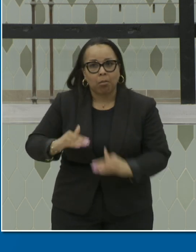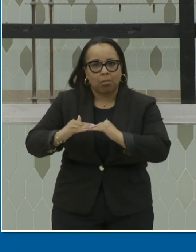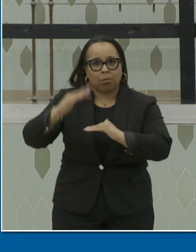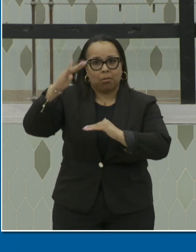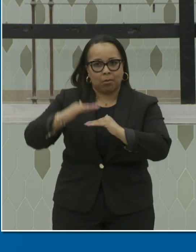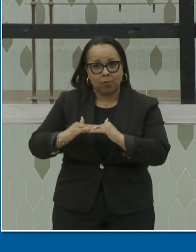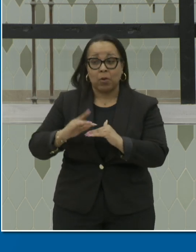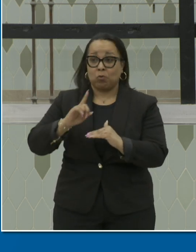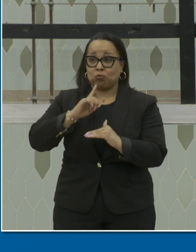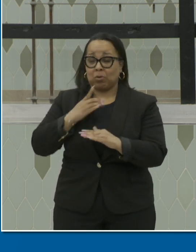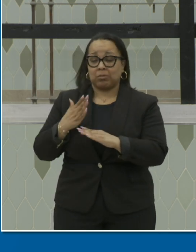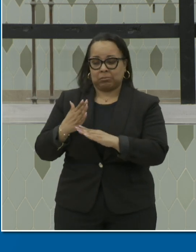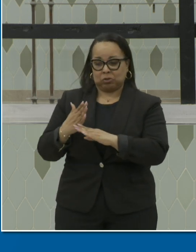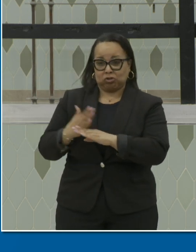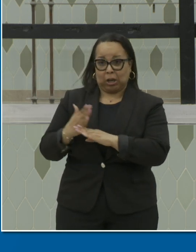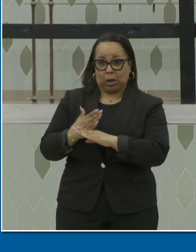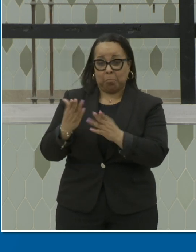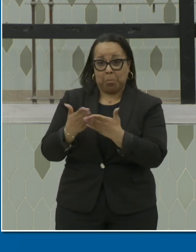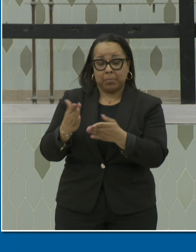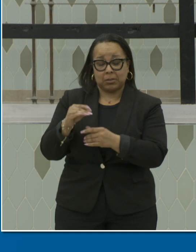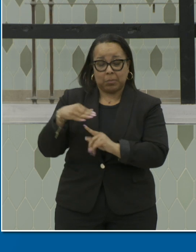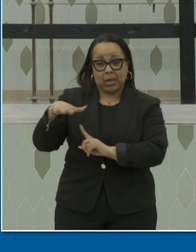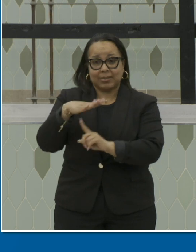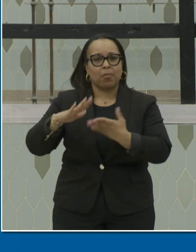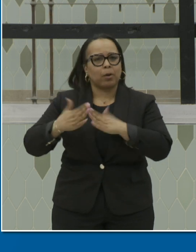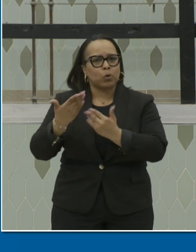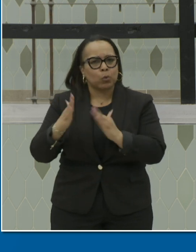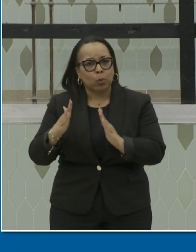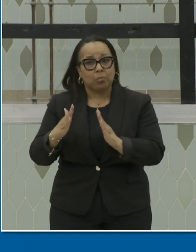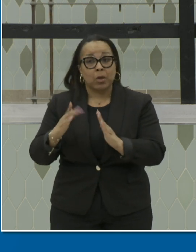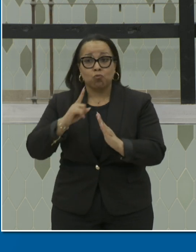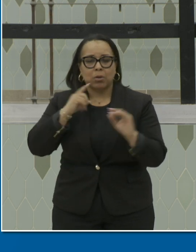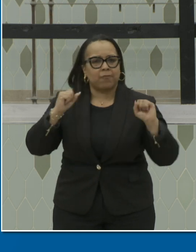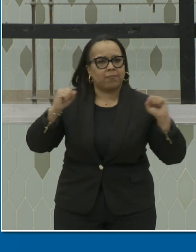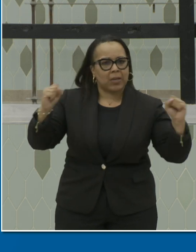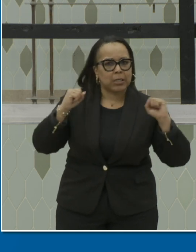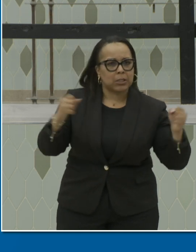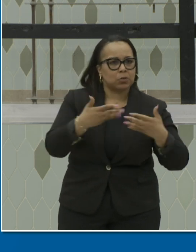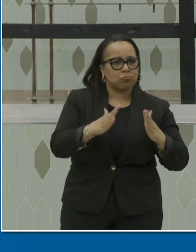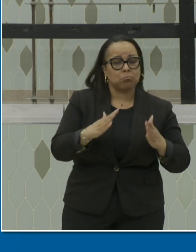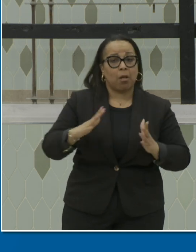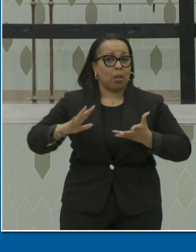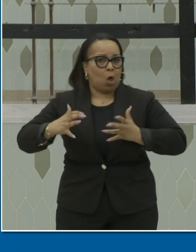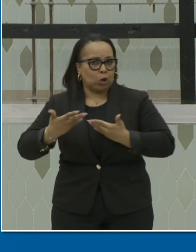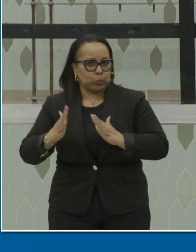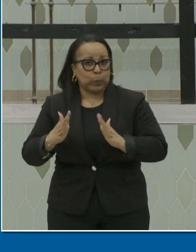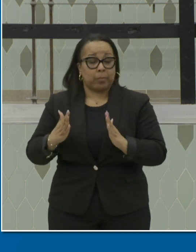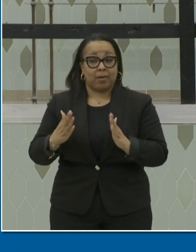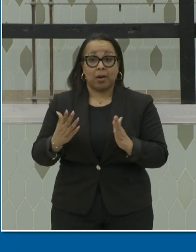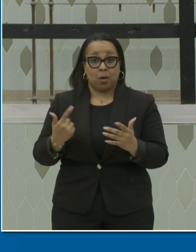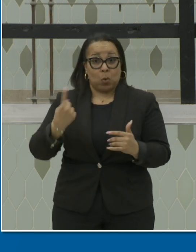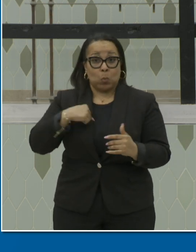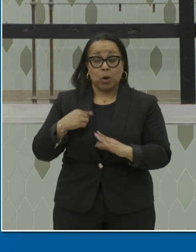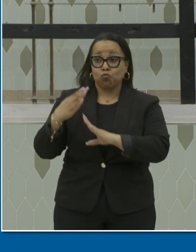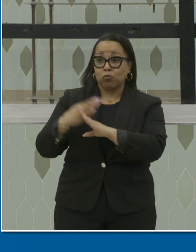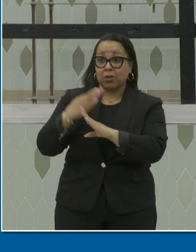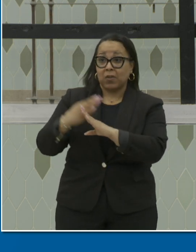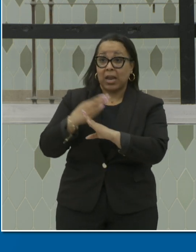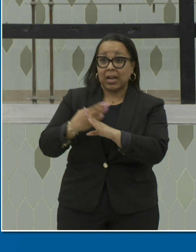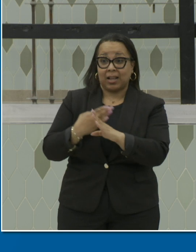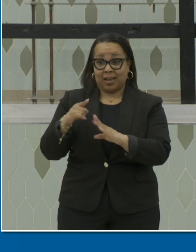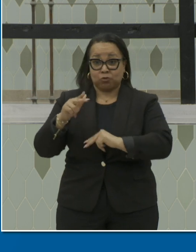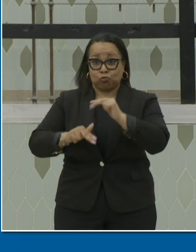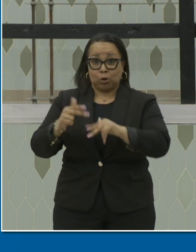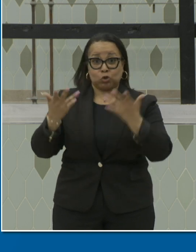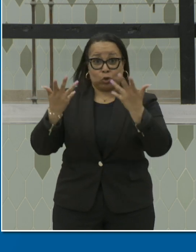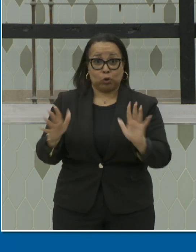and revitalized shared public spaces, including the community room, fitness area, and laundry room, we are not just renovating a